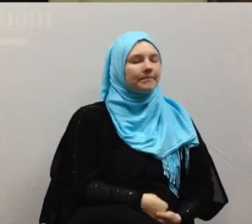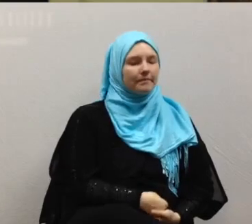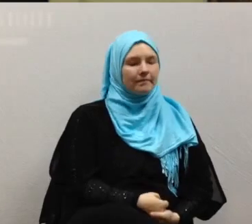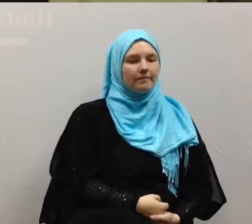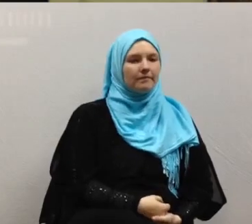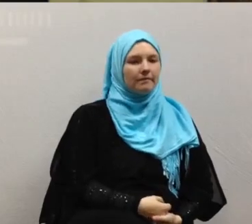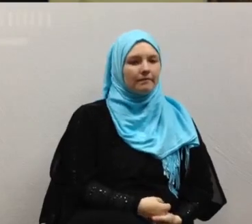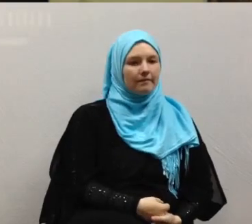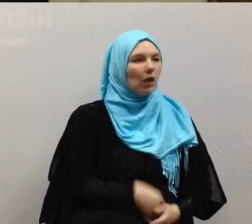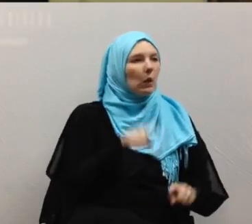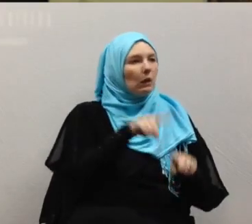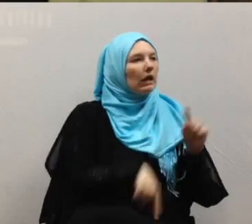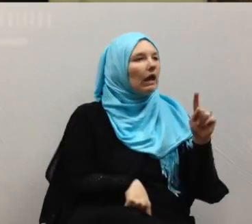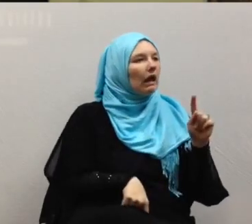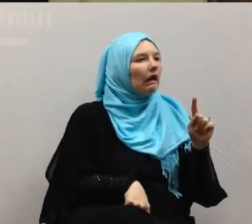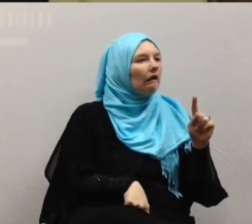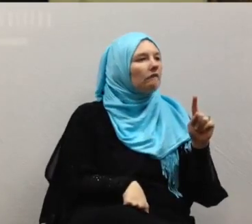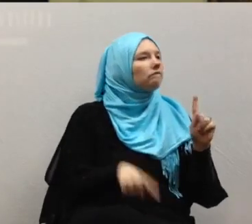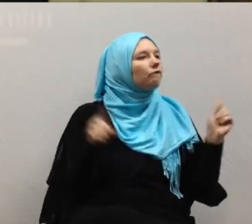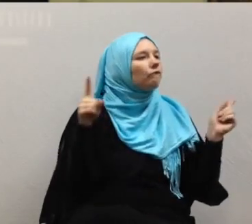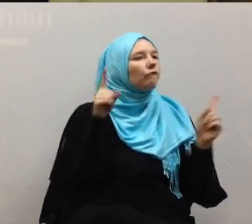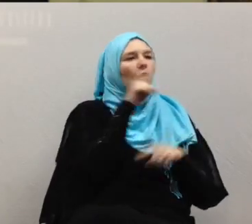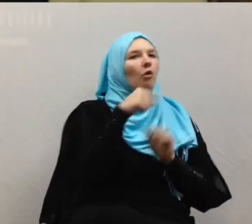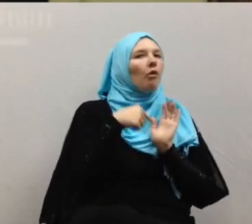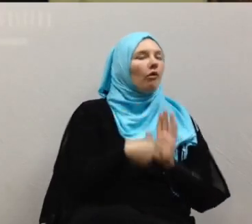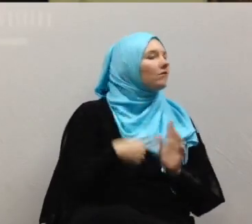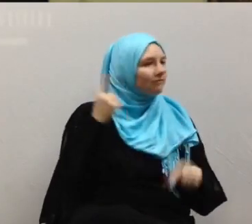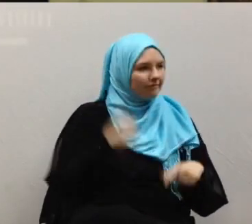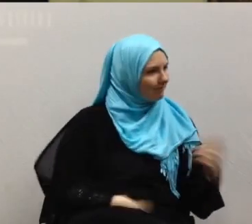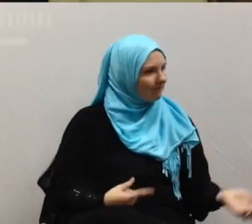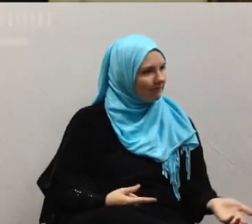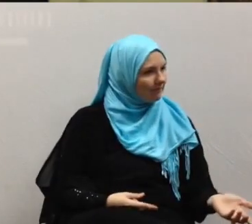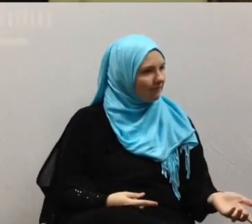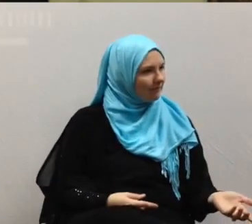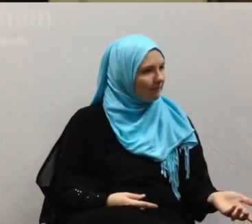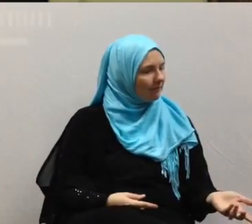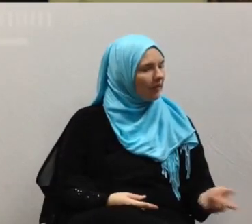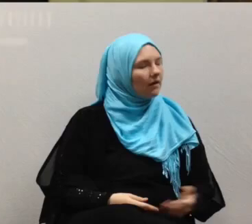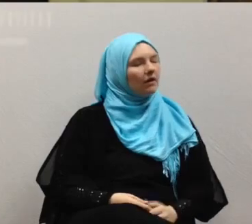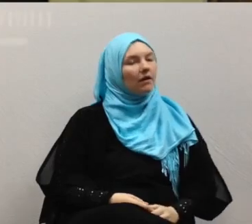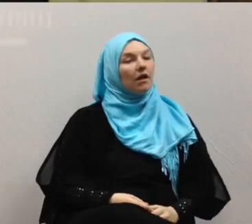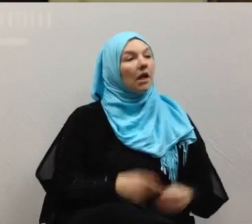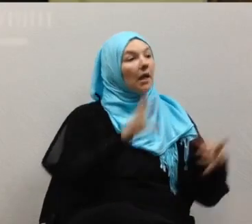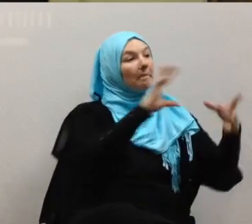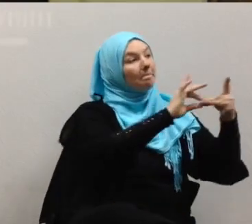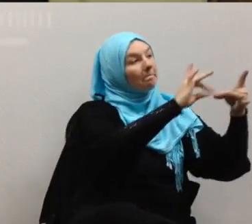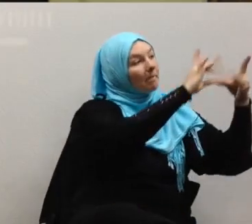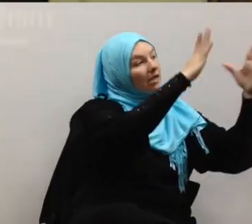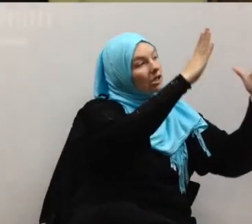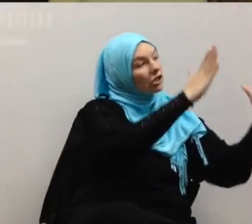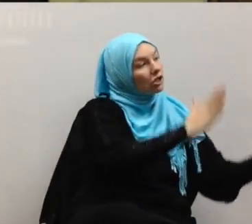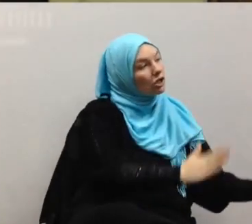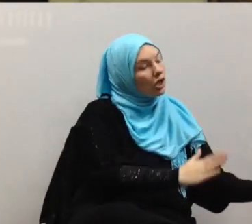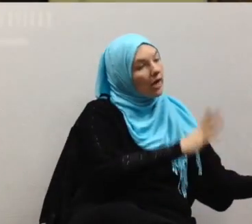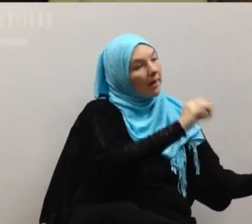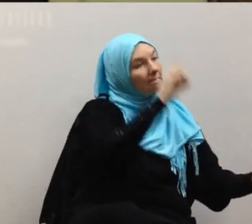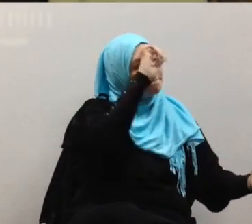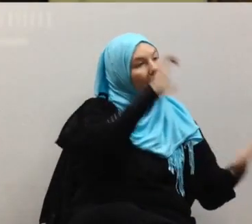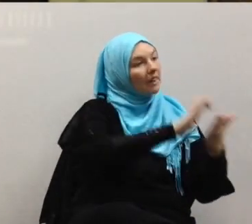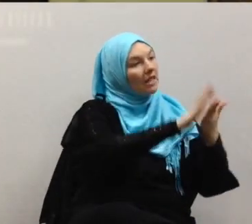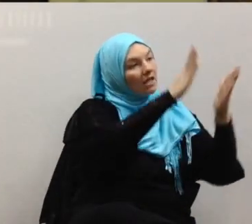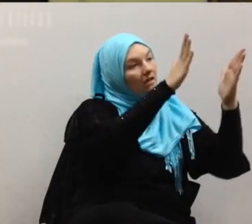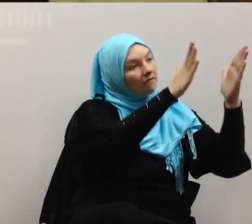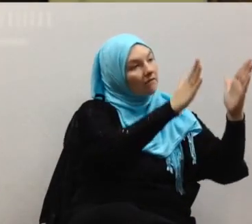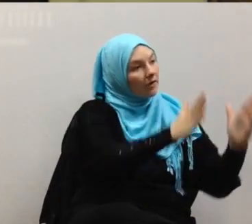But you thought that the messenger and the believers would never return to their families. You thought